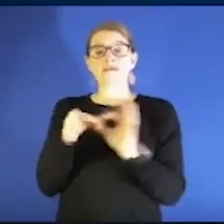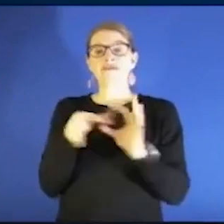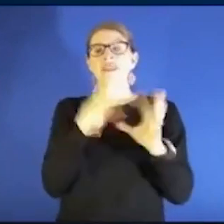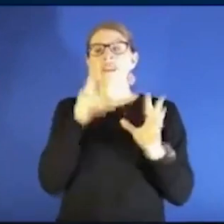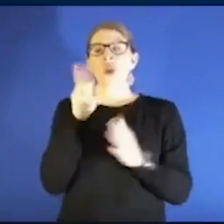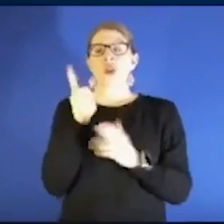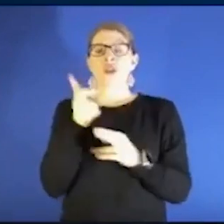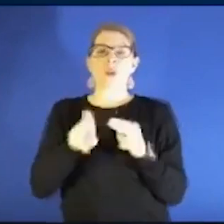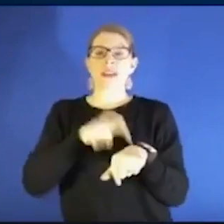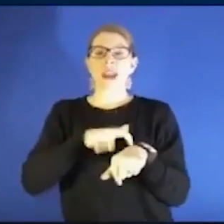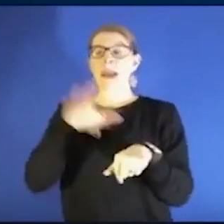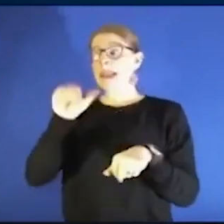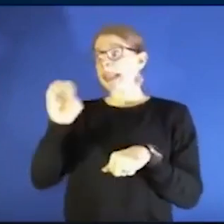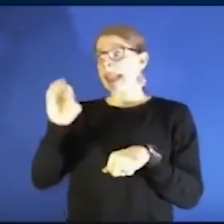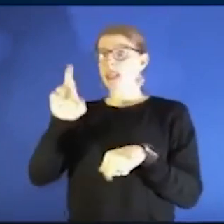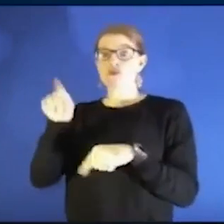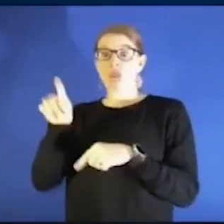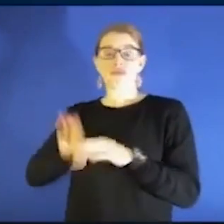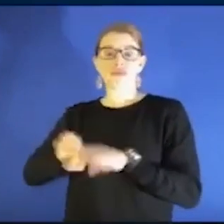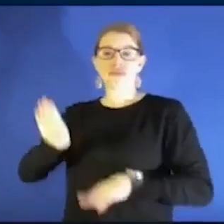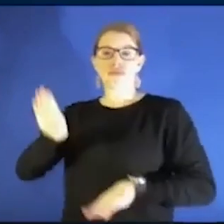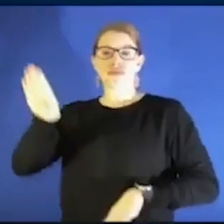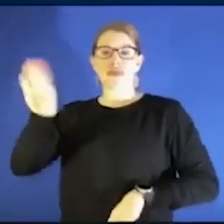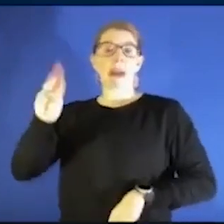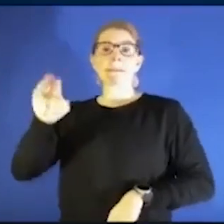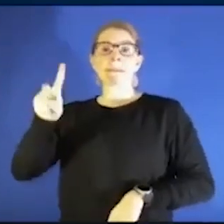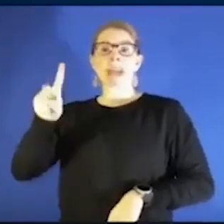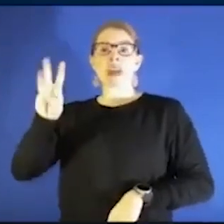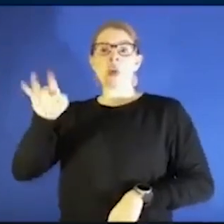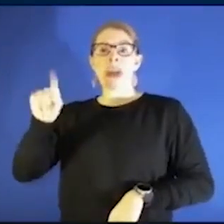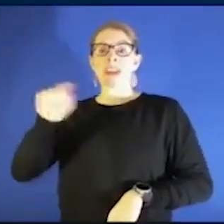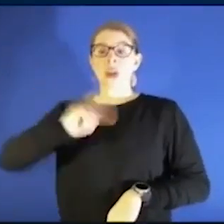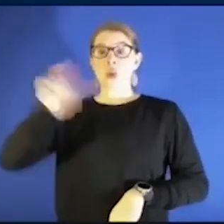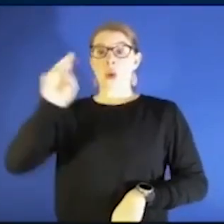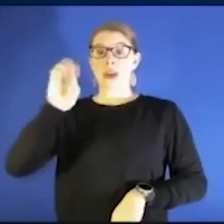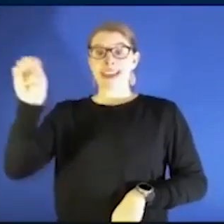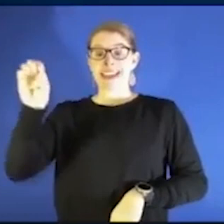where case rate was rising for the Midwest and the Northeast,